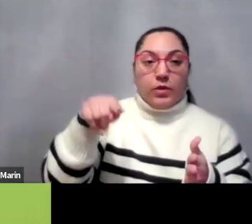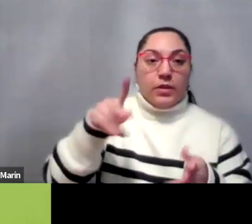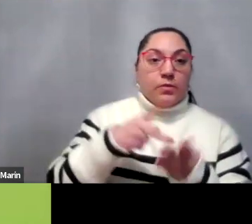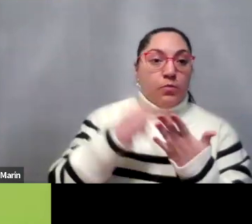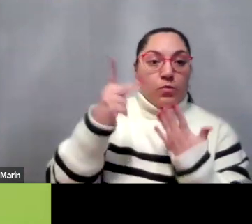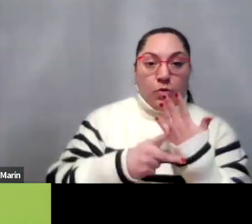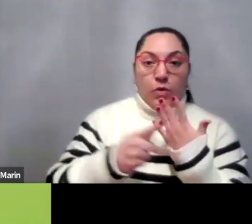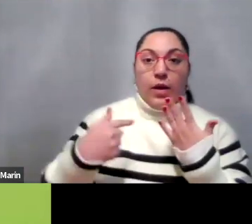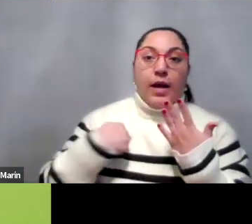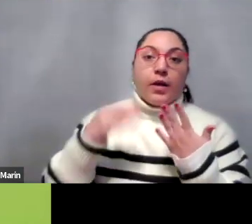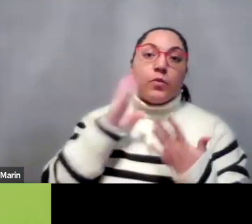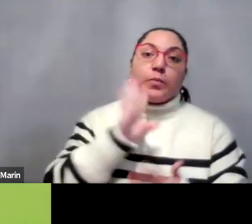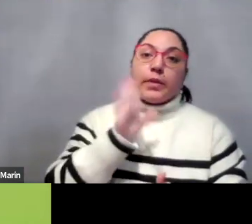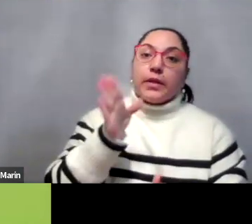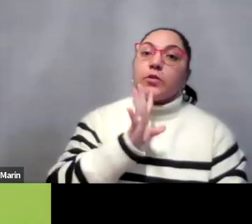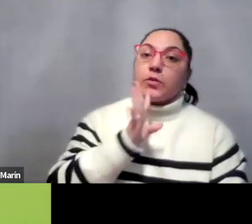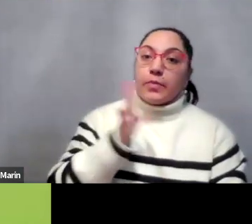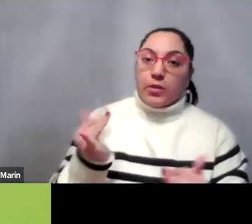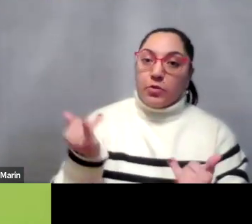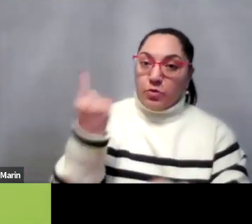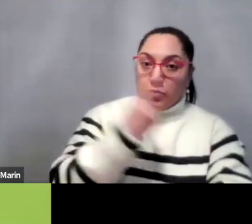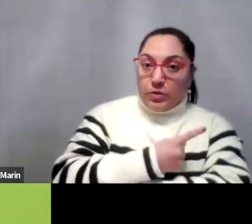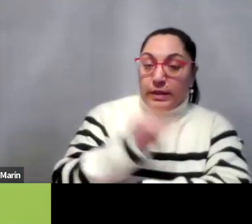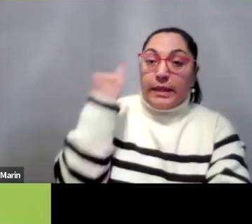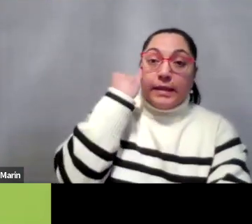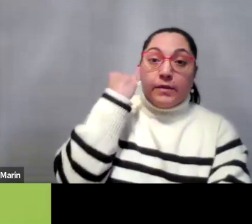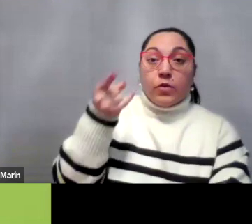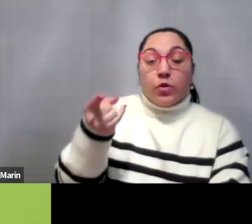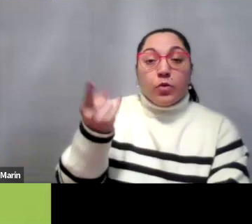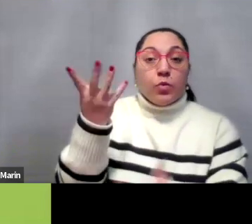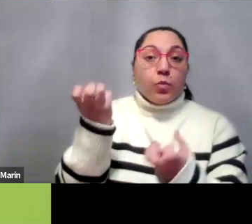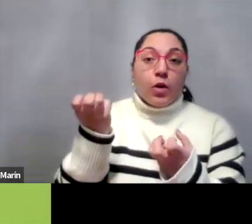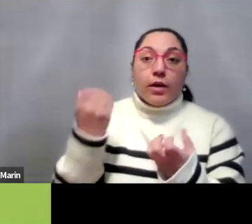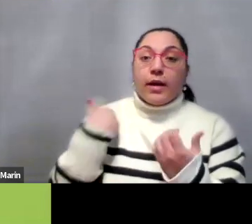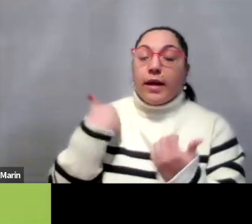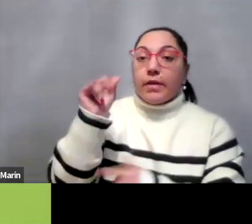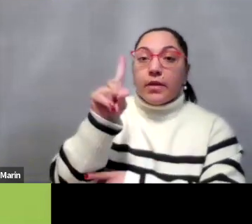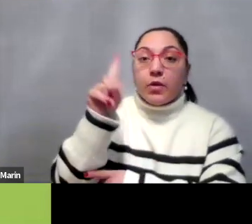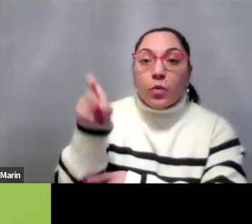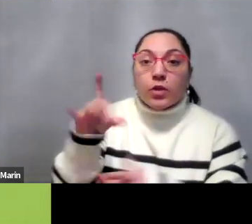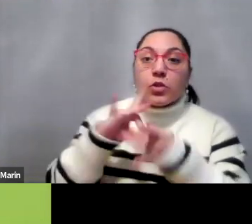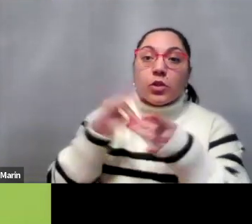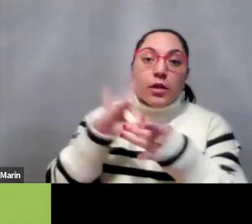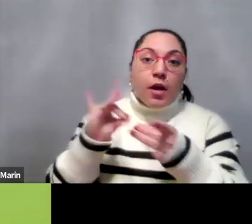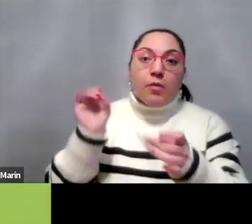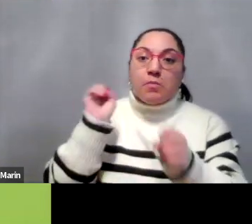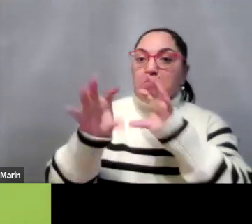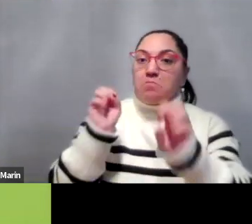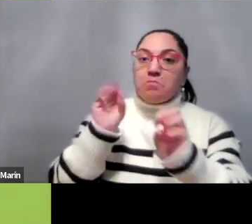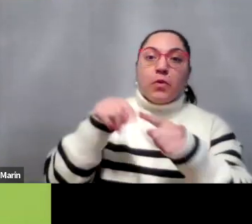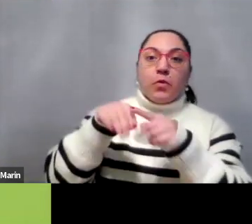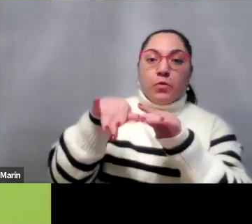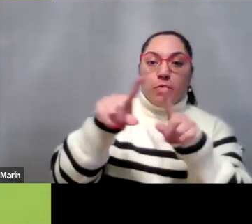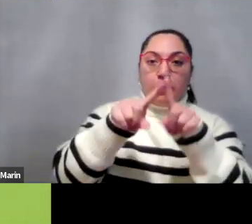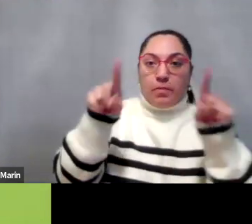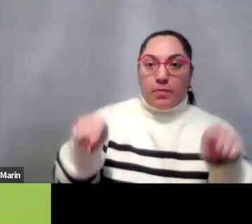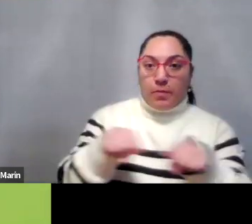your moderator this evening, so please feel free to send any questions or comments in the chat box